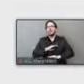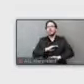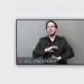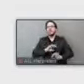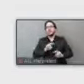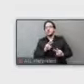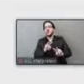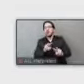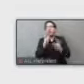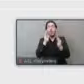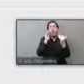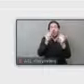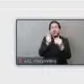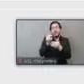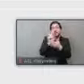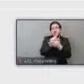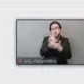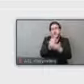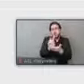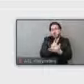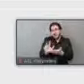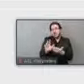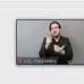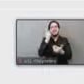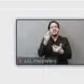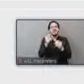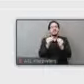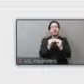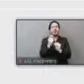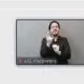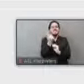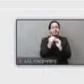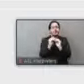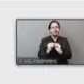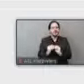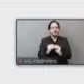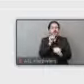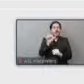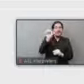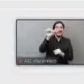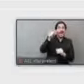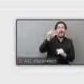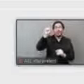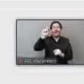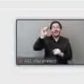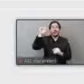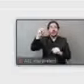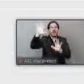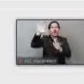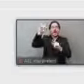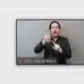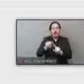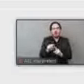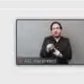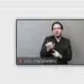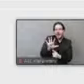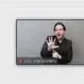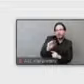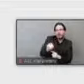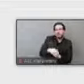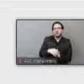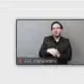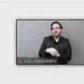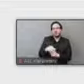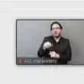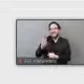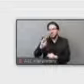next couple weeks. One feature of that downward trend in mortality, if I can see the next slide,